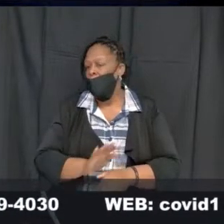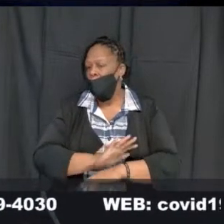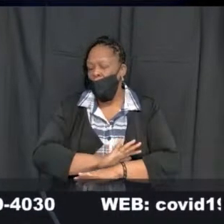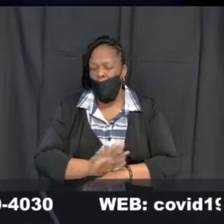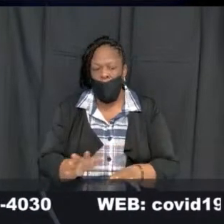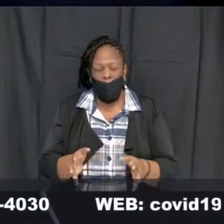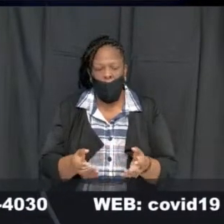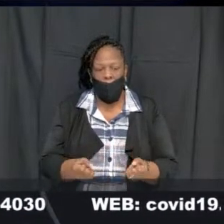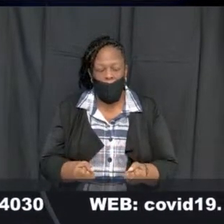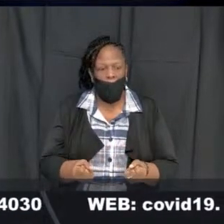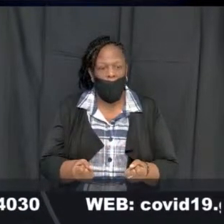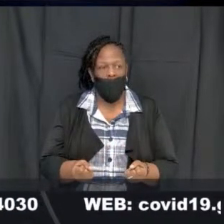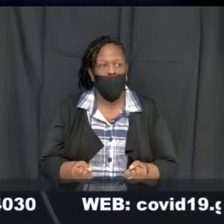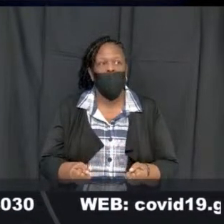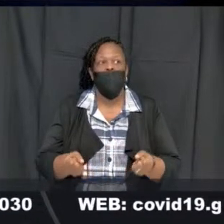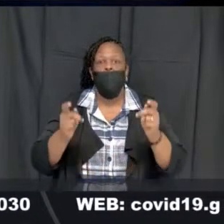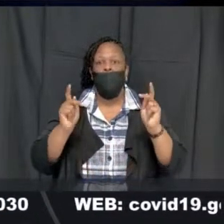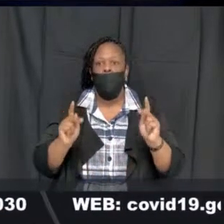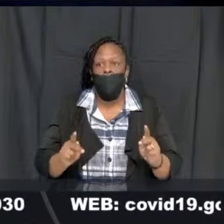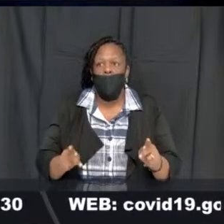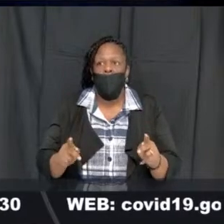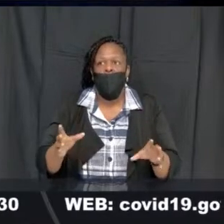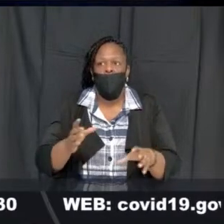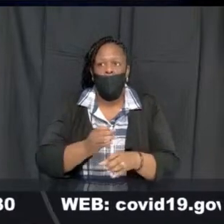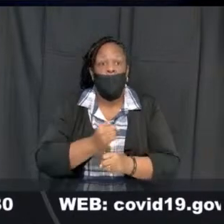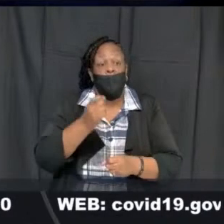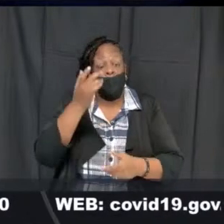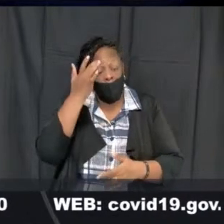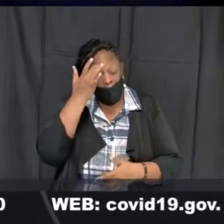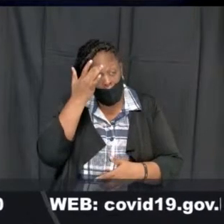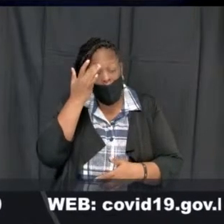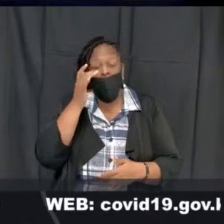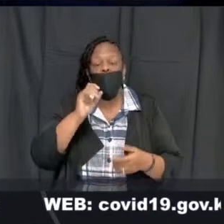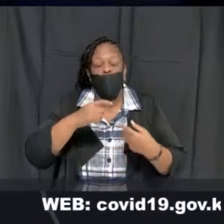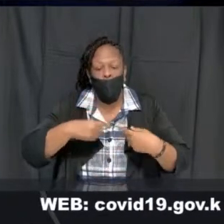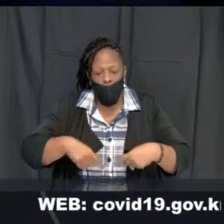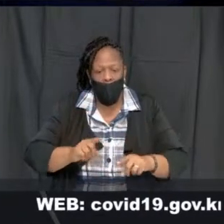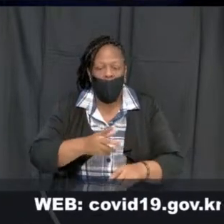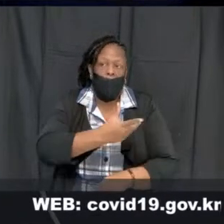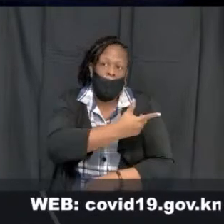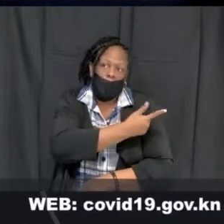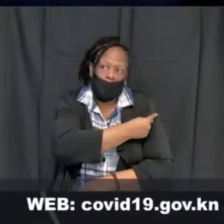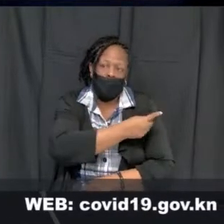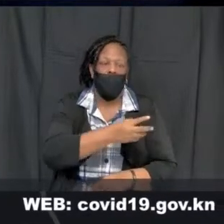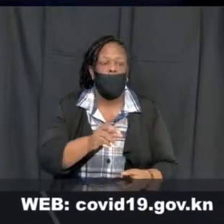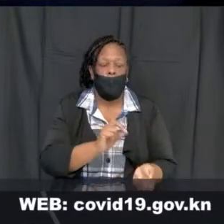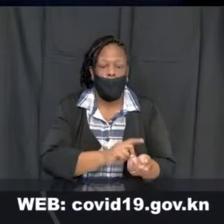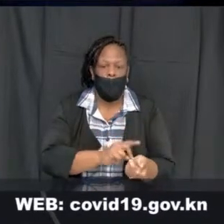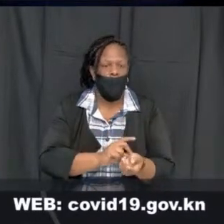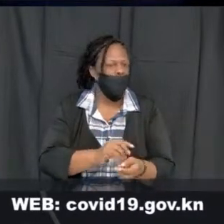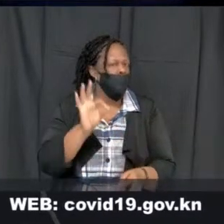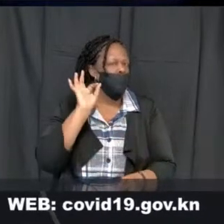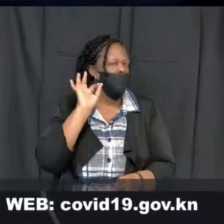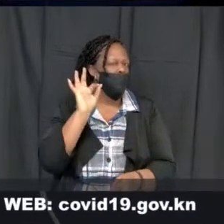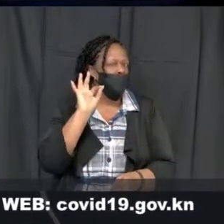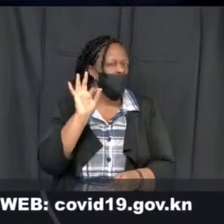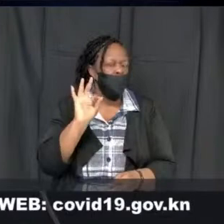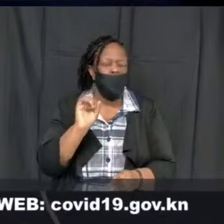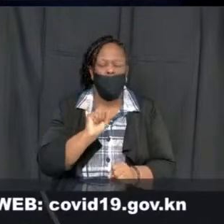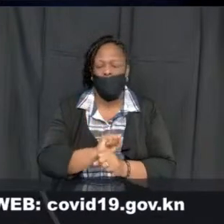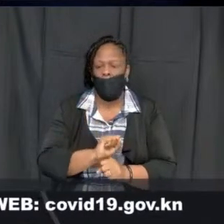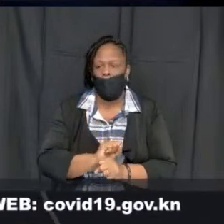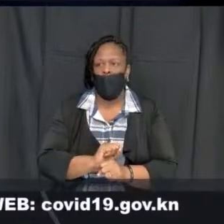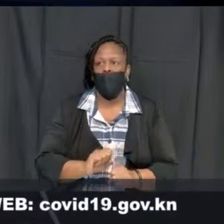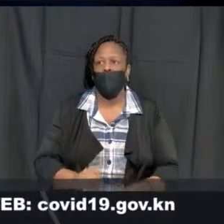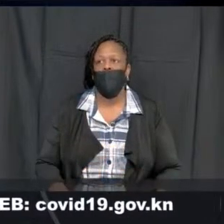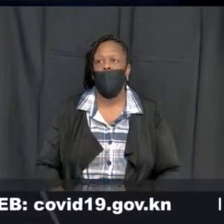doing great work to keep us safe and the science have done so, and the decision making. But sometimes if you play with your blessings, you